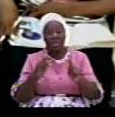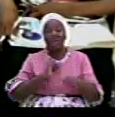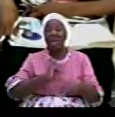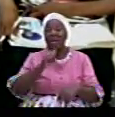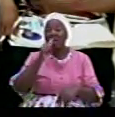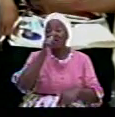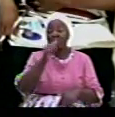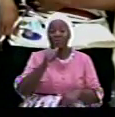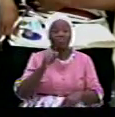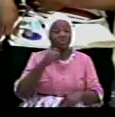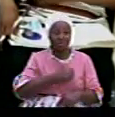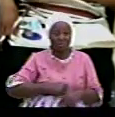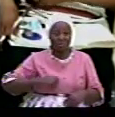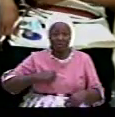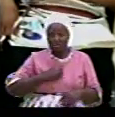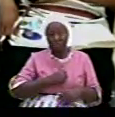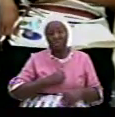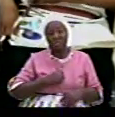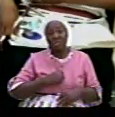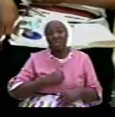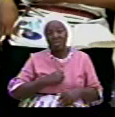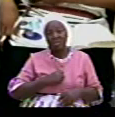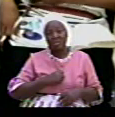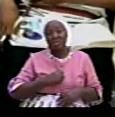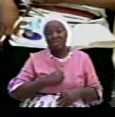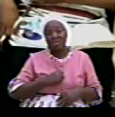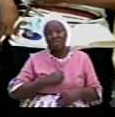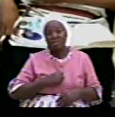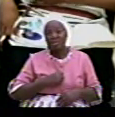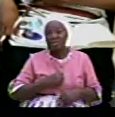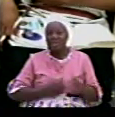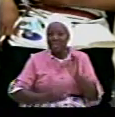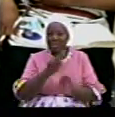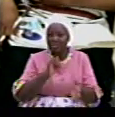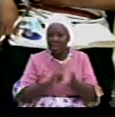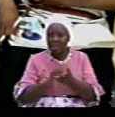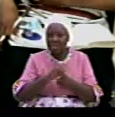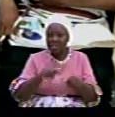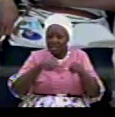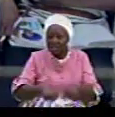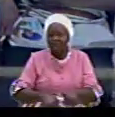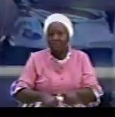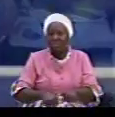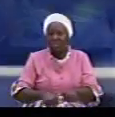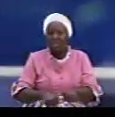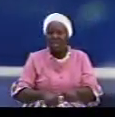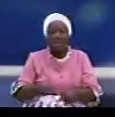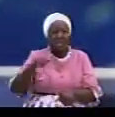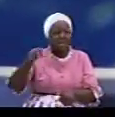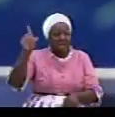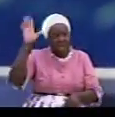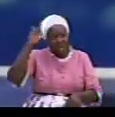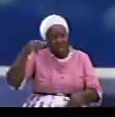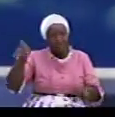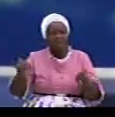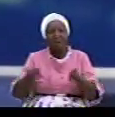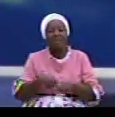that, they remain as adamant as Adam. And so, that's a blighted